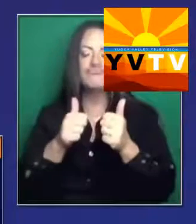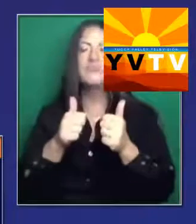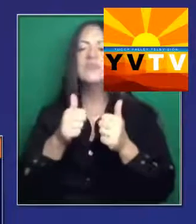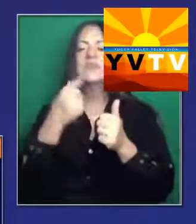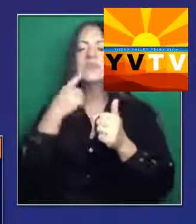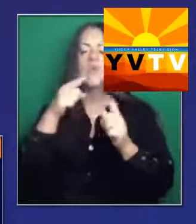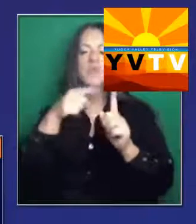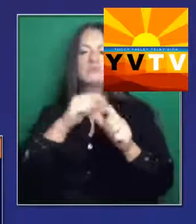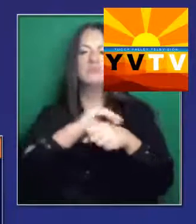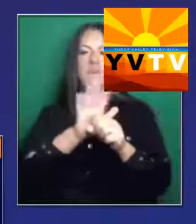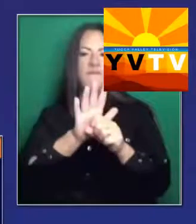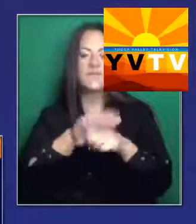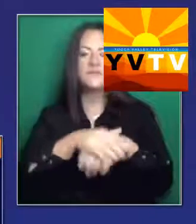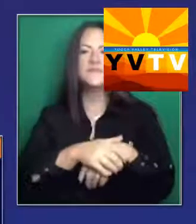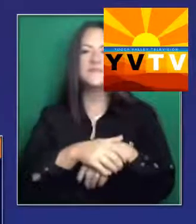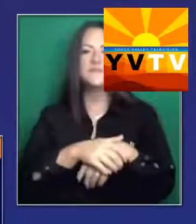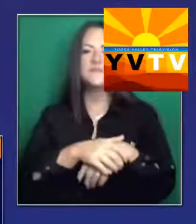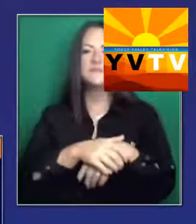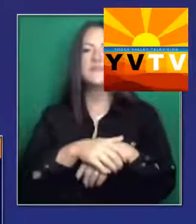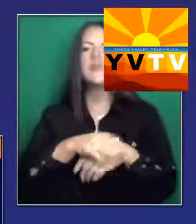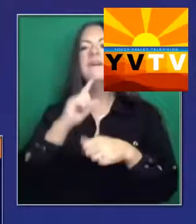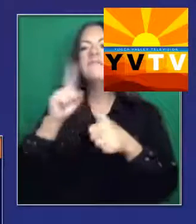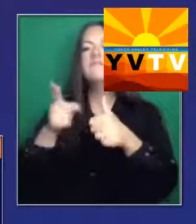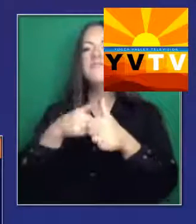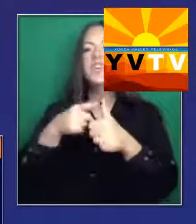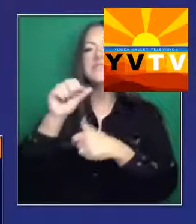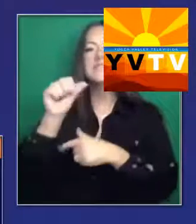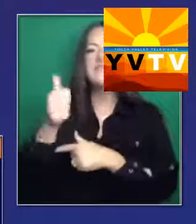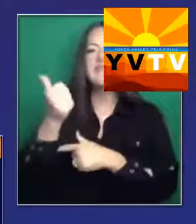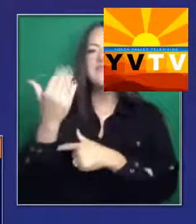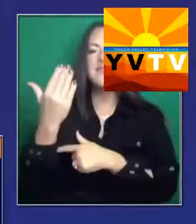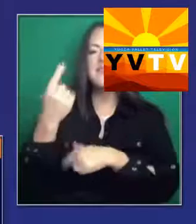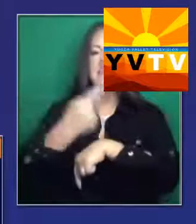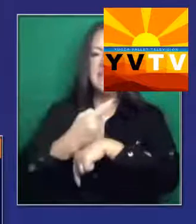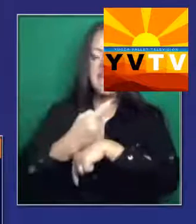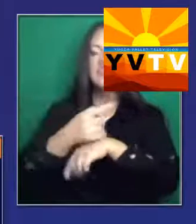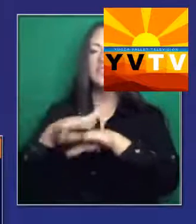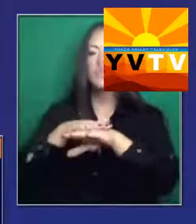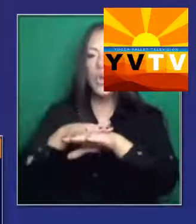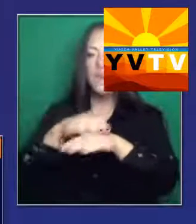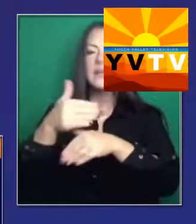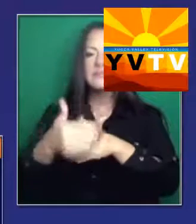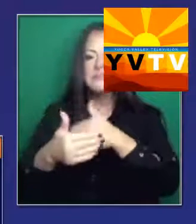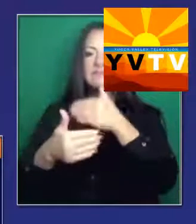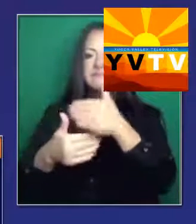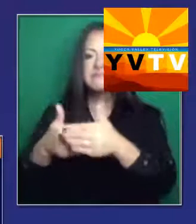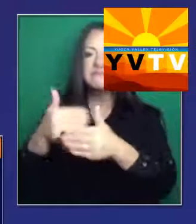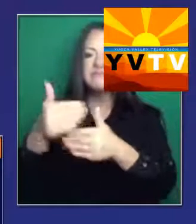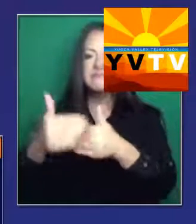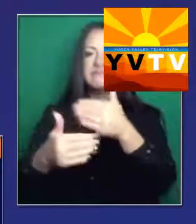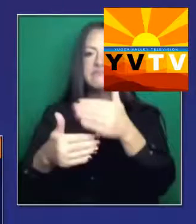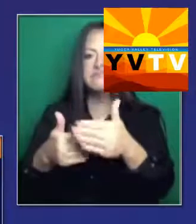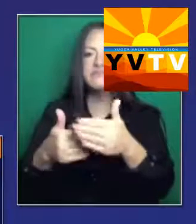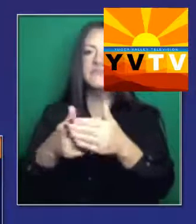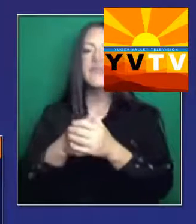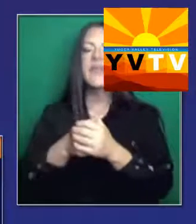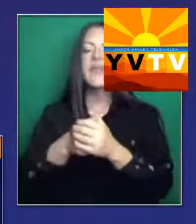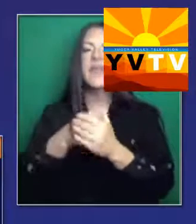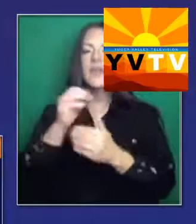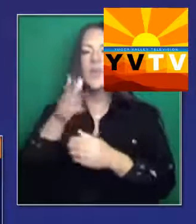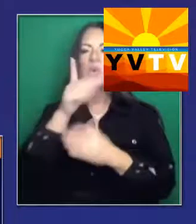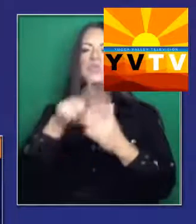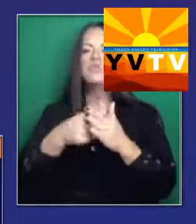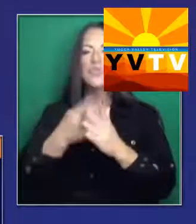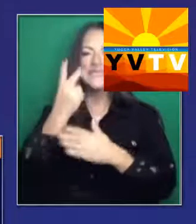like a flywheel. First 10, 15 days, we're going to slowly start building pace, going to start building it, and you're going to start seeing the